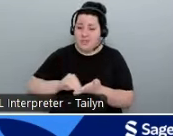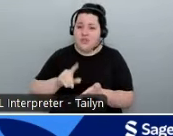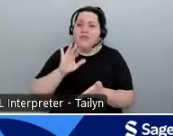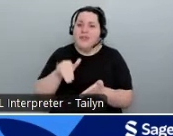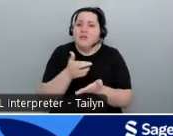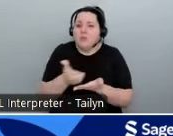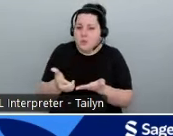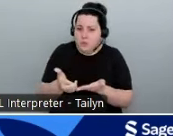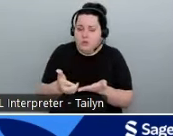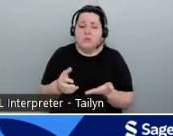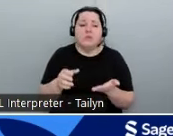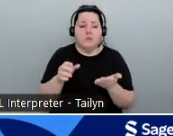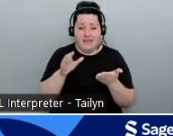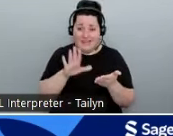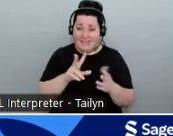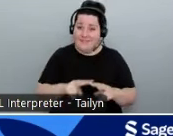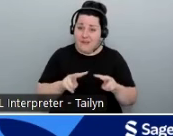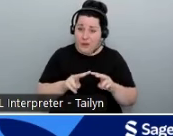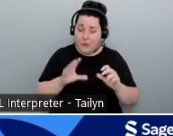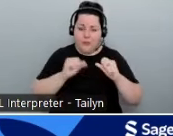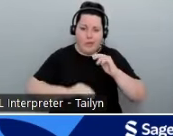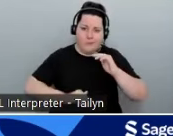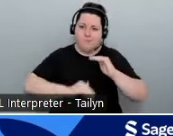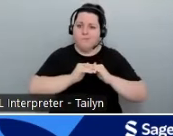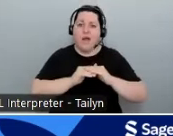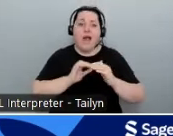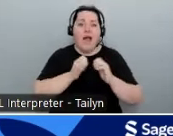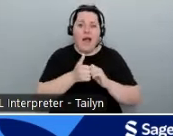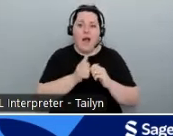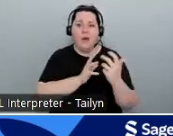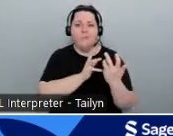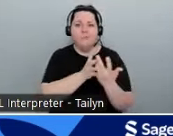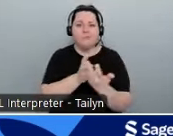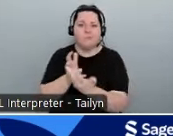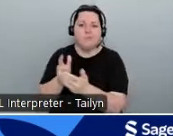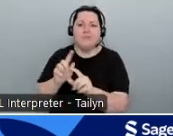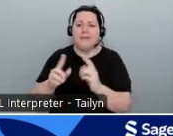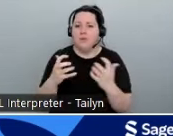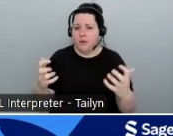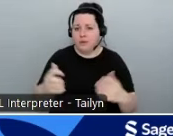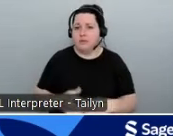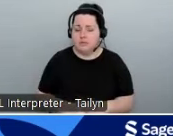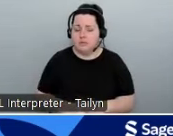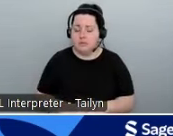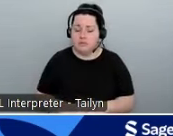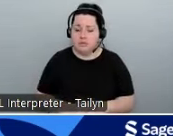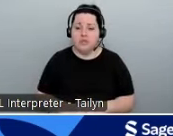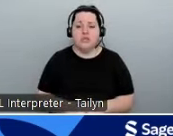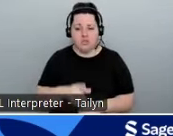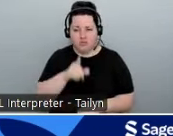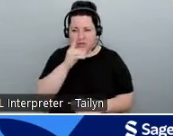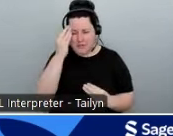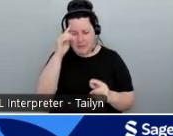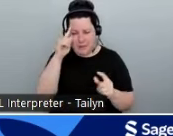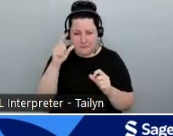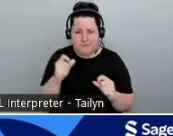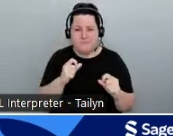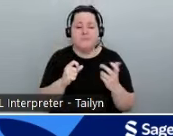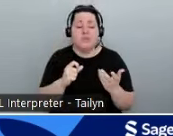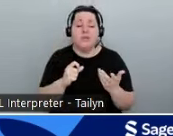can maximize its value by tailoring it to different audiences. Be strategic. Identify